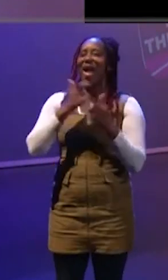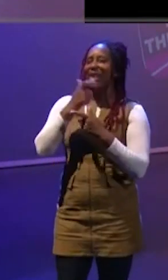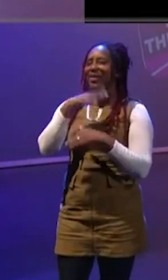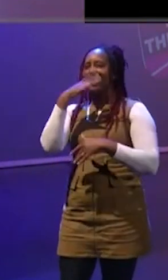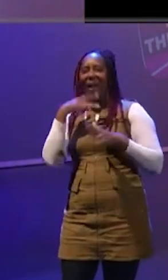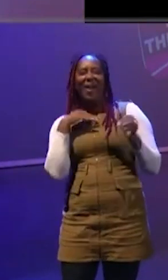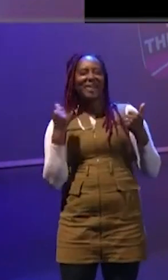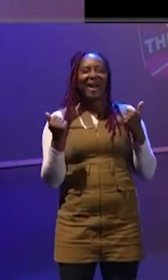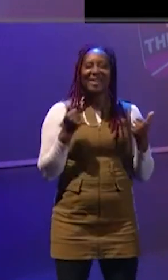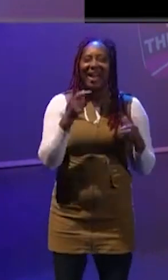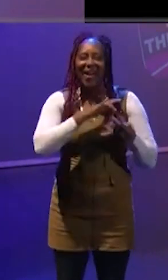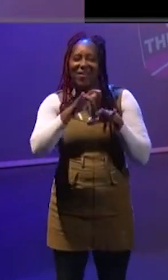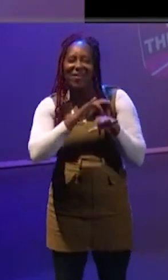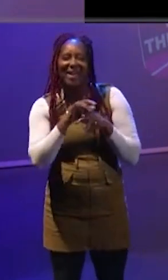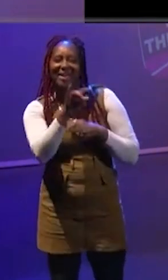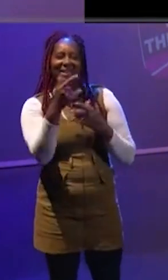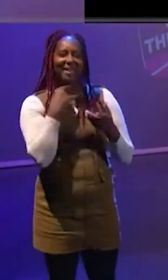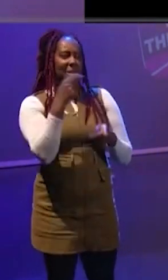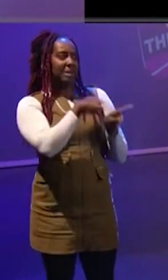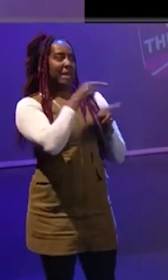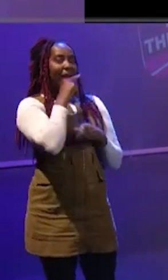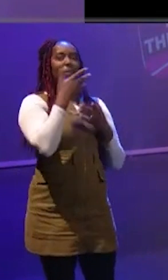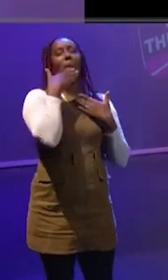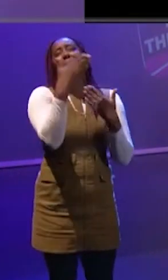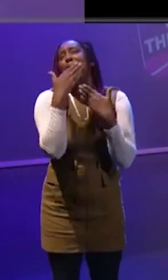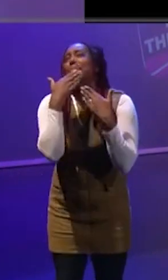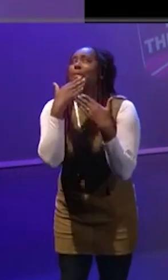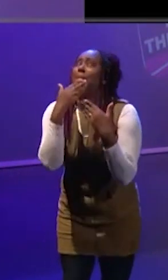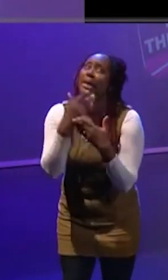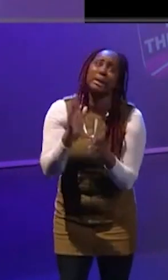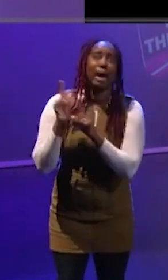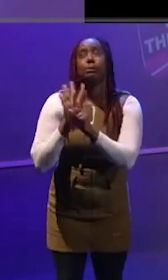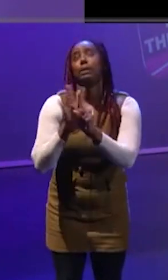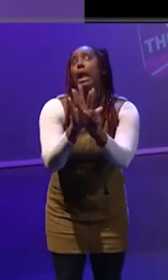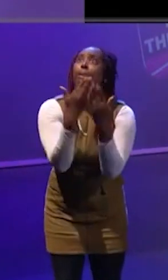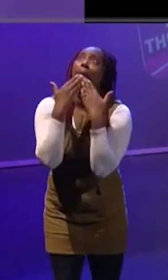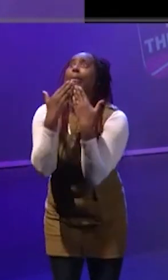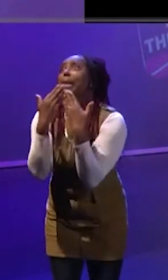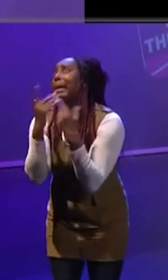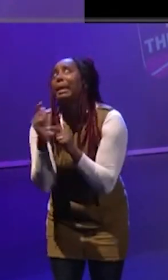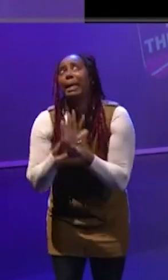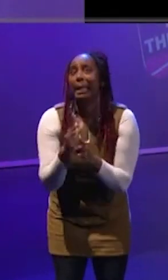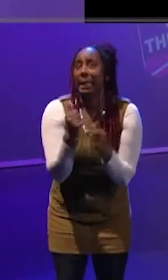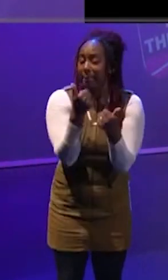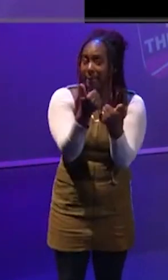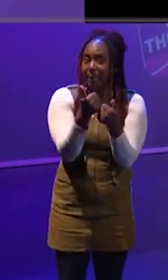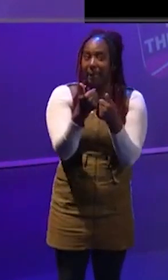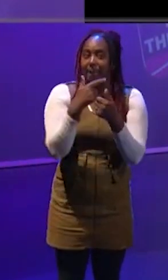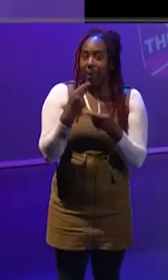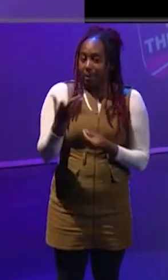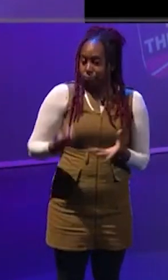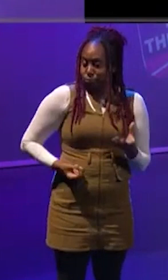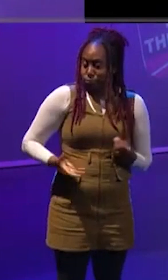smell at other theatres, probably like Reese's, being like, please, please, please, can I just like shadow you? Can I just hang out? Like, I need to learn. I was earning my